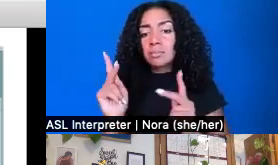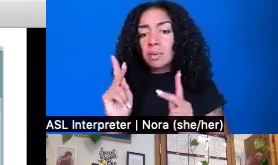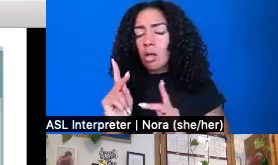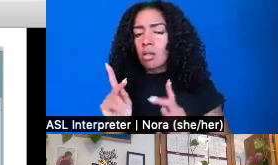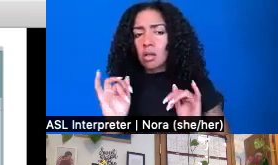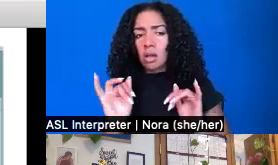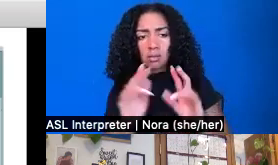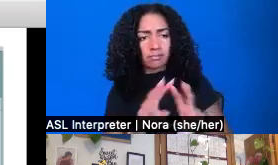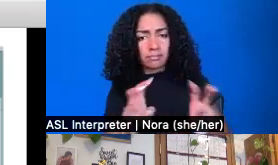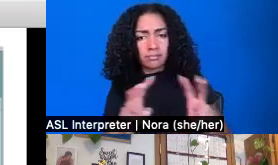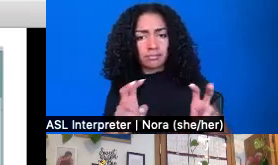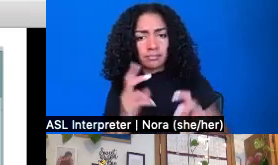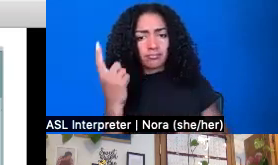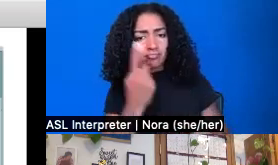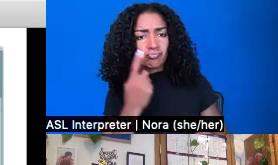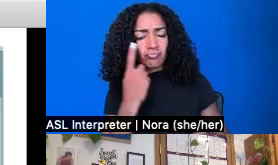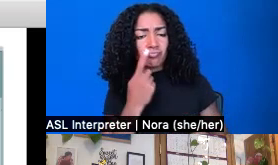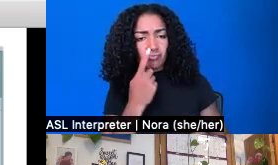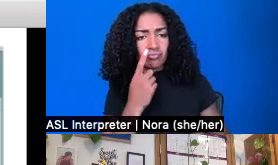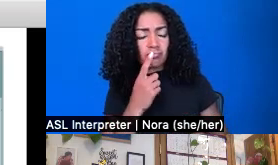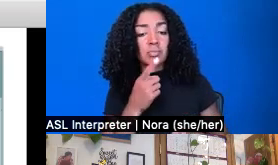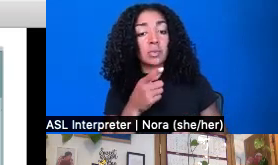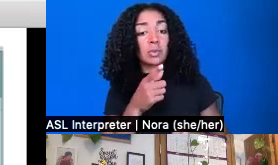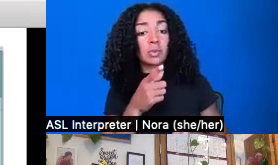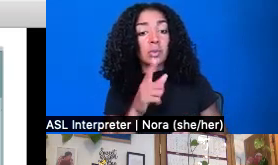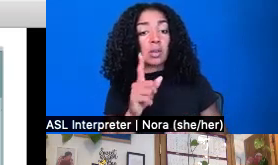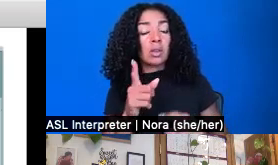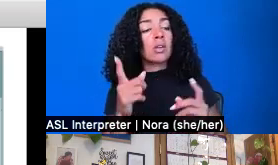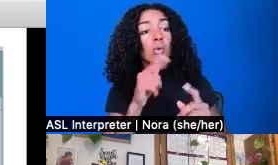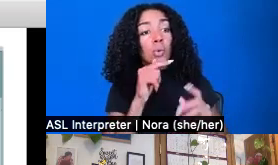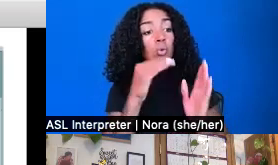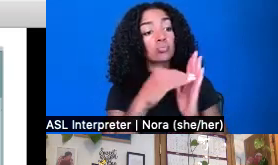we're answering the questions? I always wonder who's coming